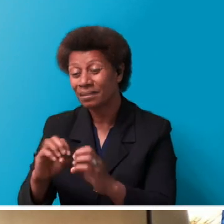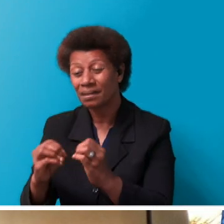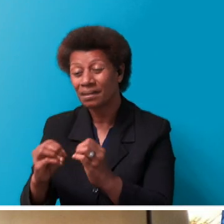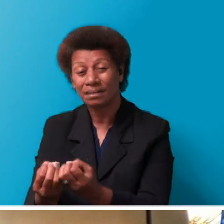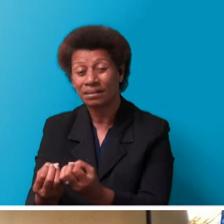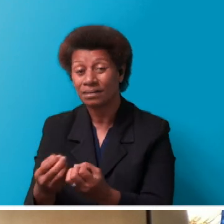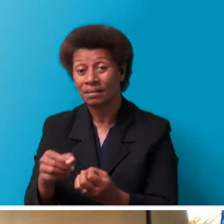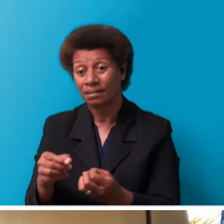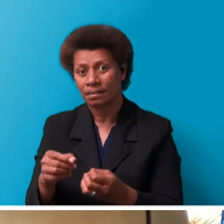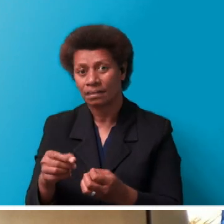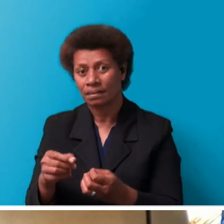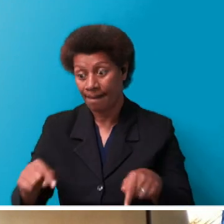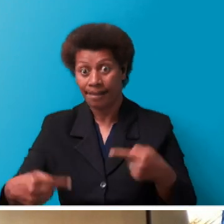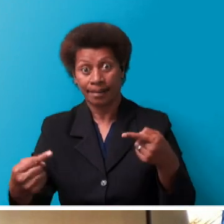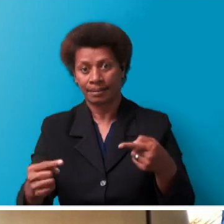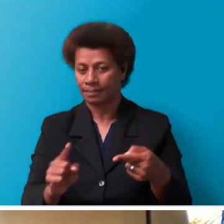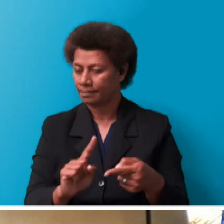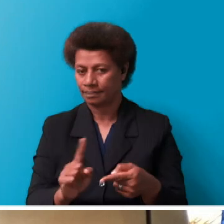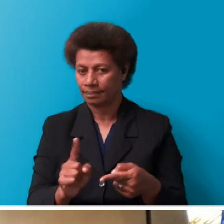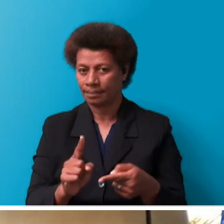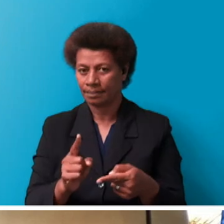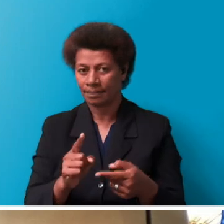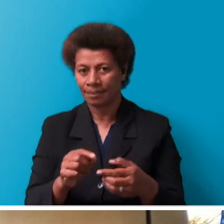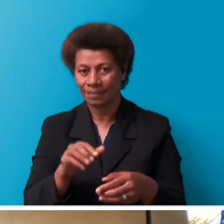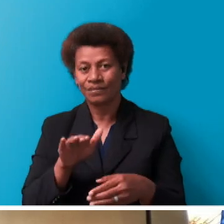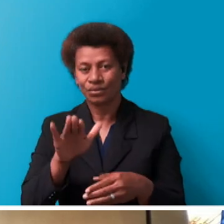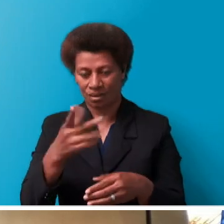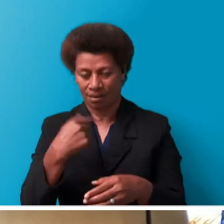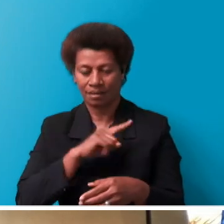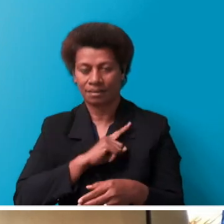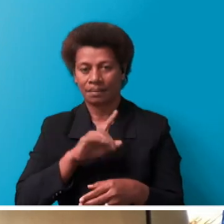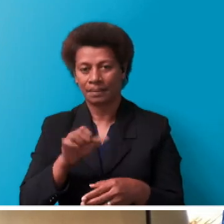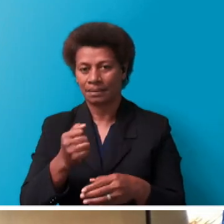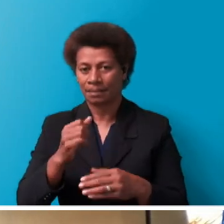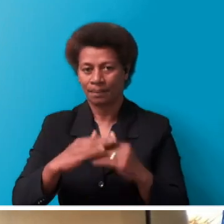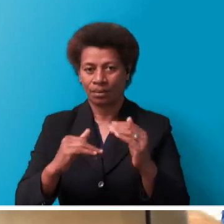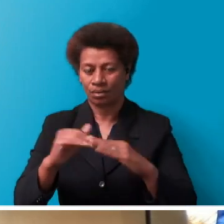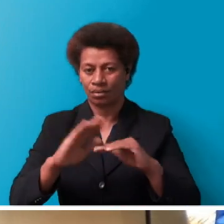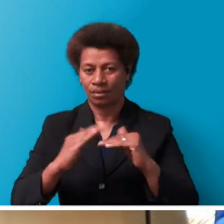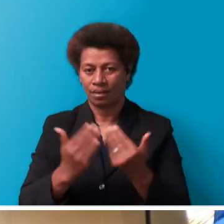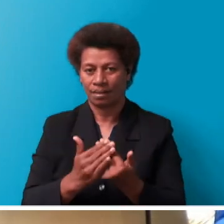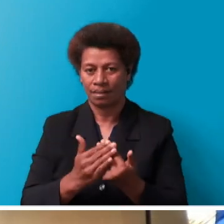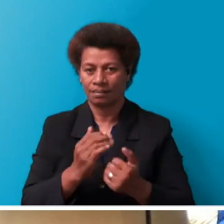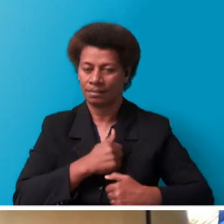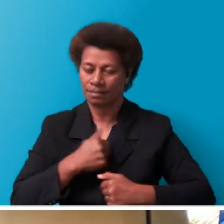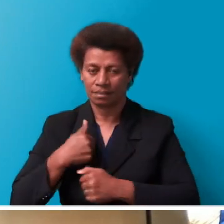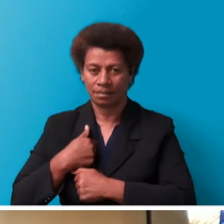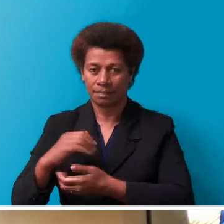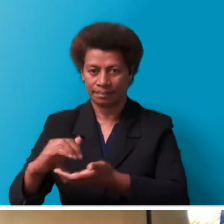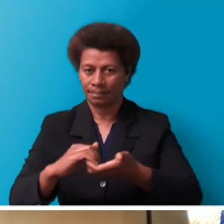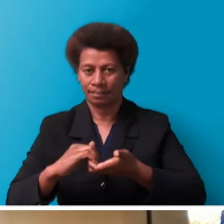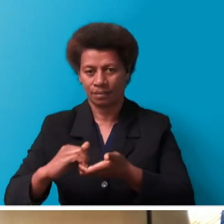future that we must build together. His Excellency, the former President's previous